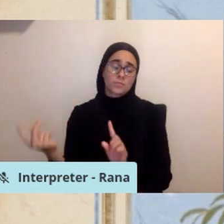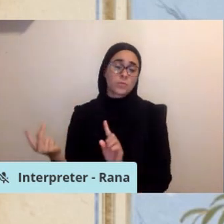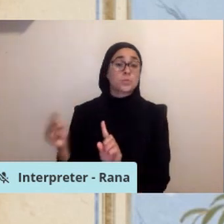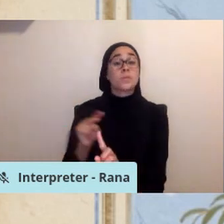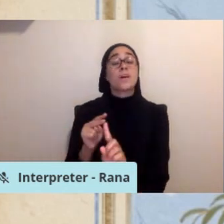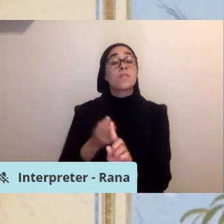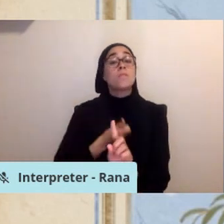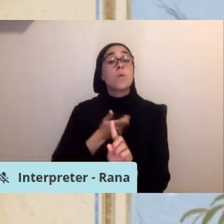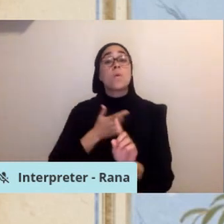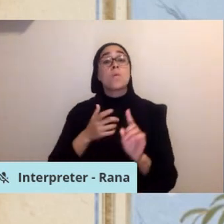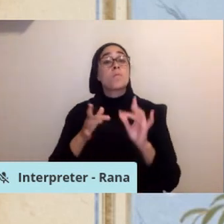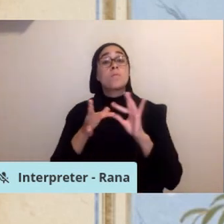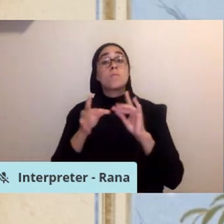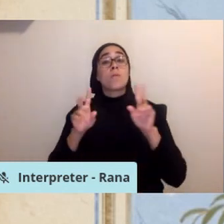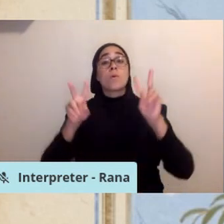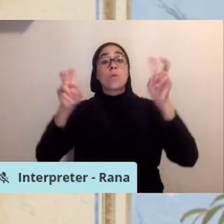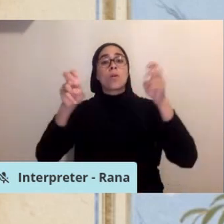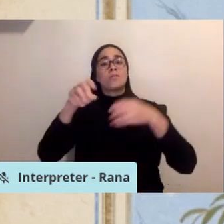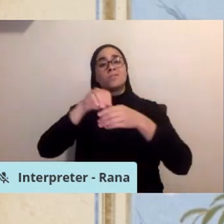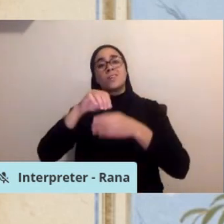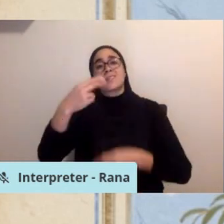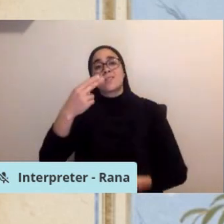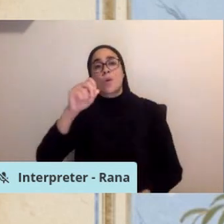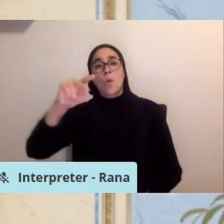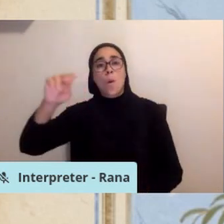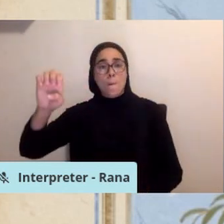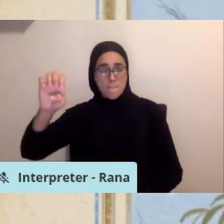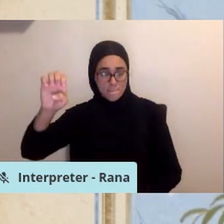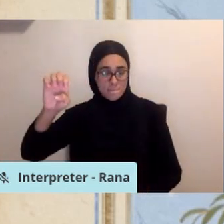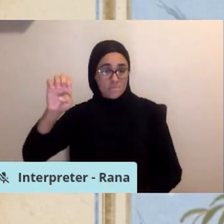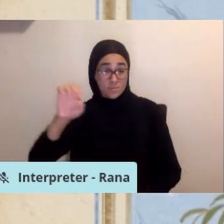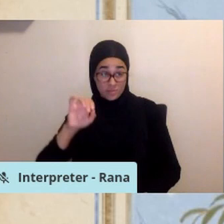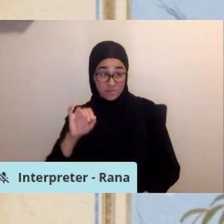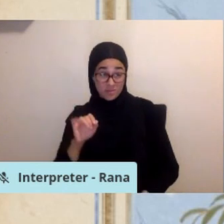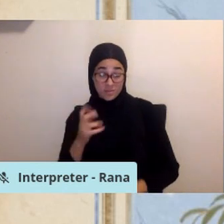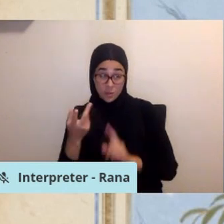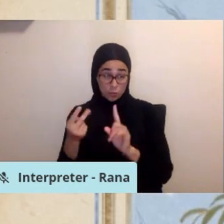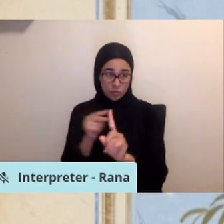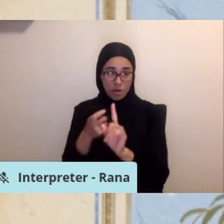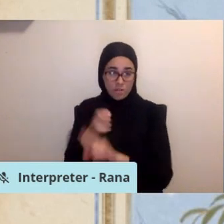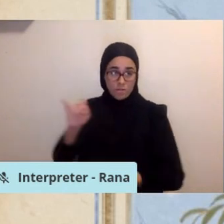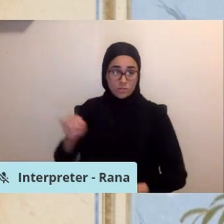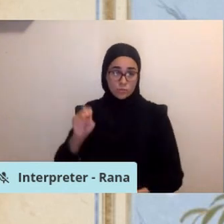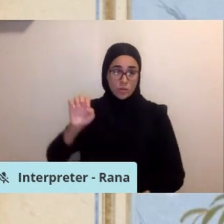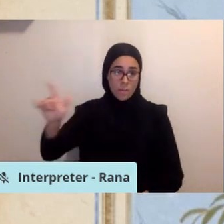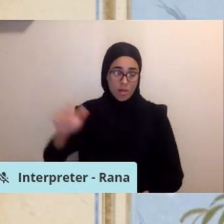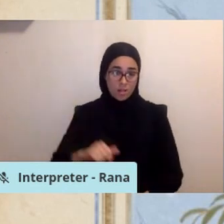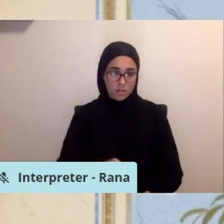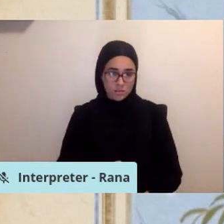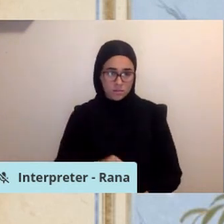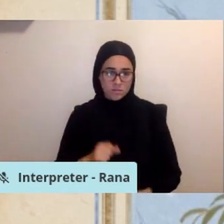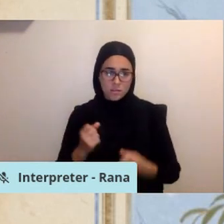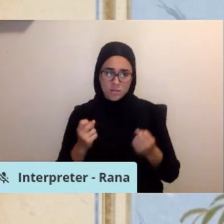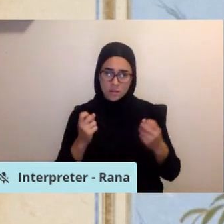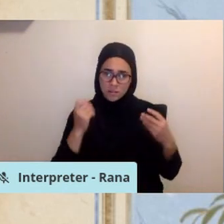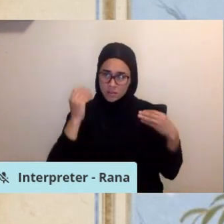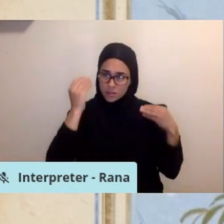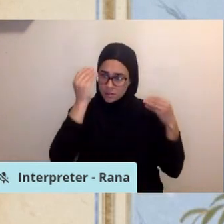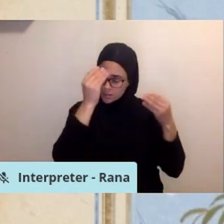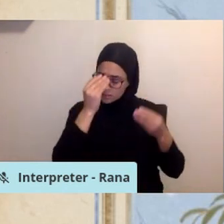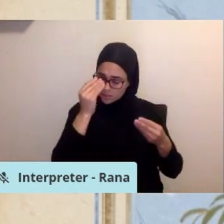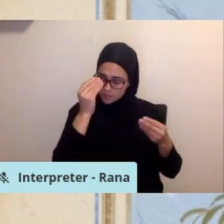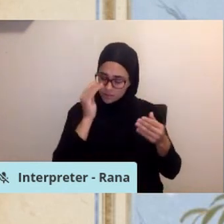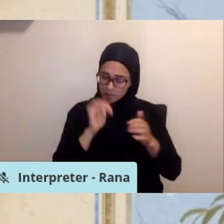called In Hope. So this is Jamal's voice speaking. So many ways I thought of how to help